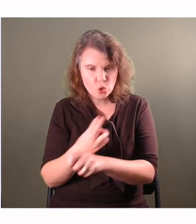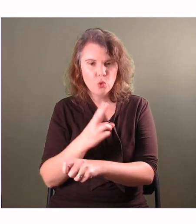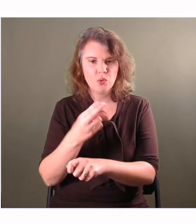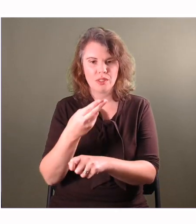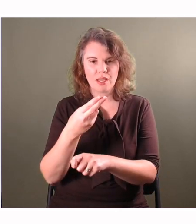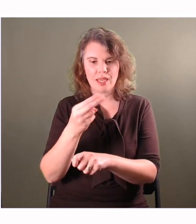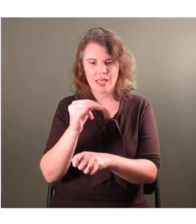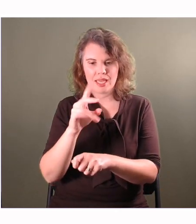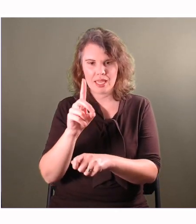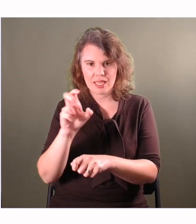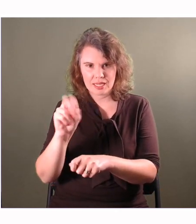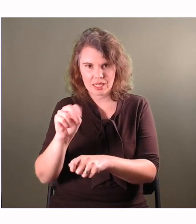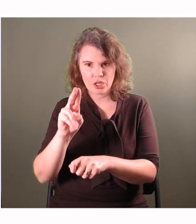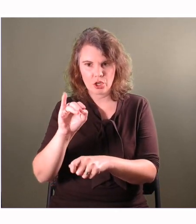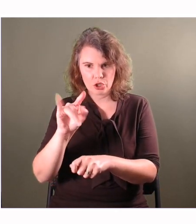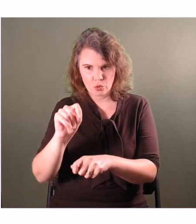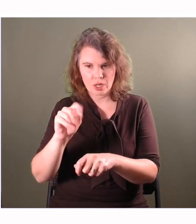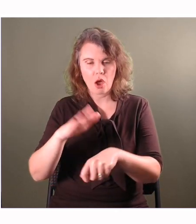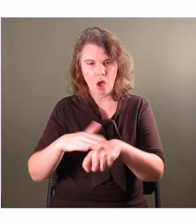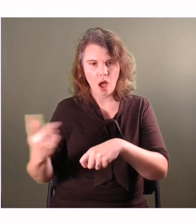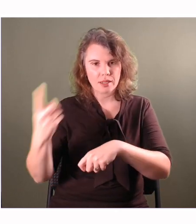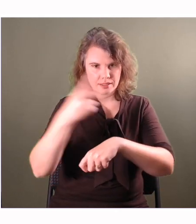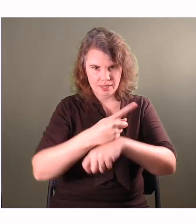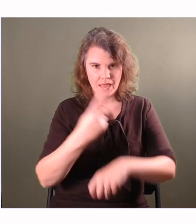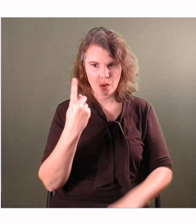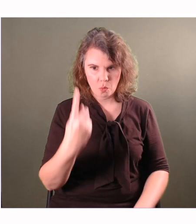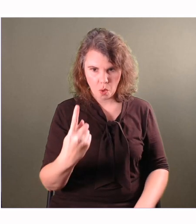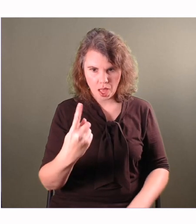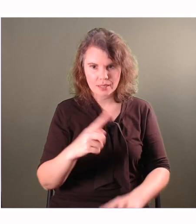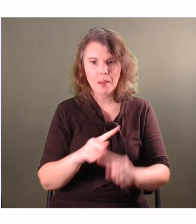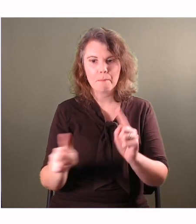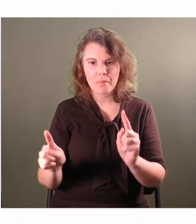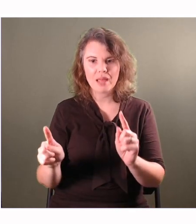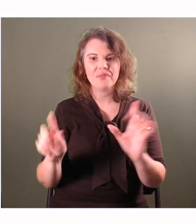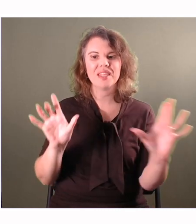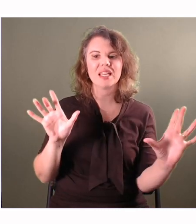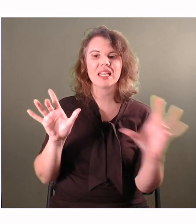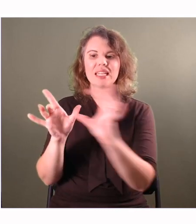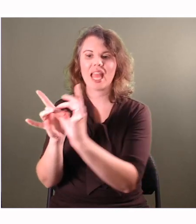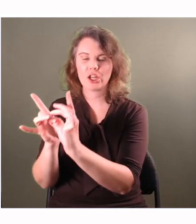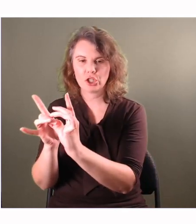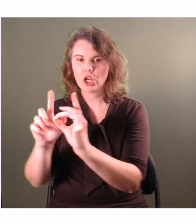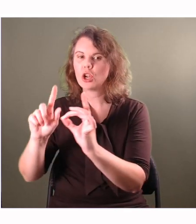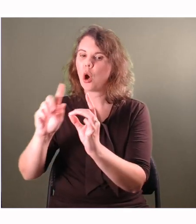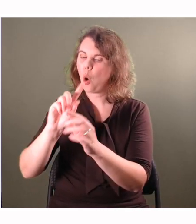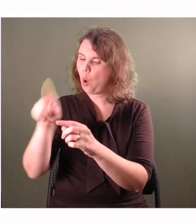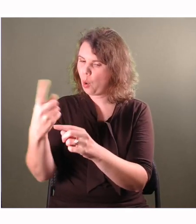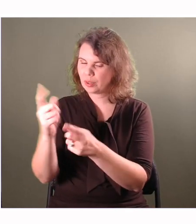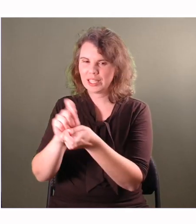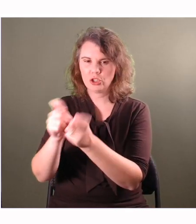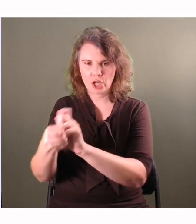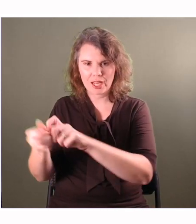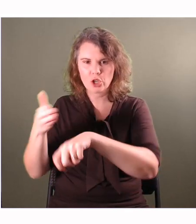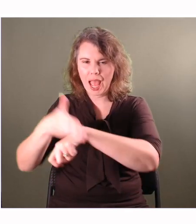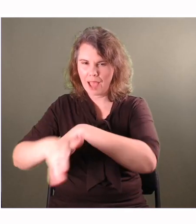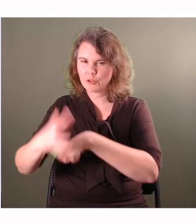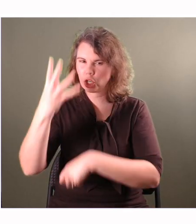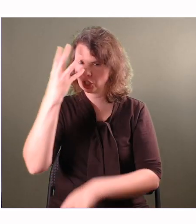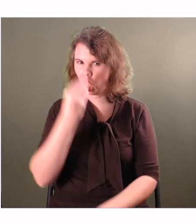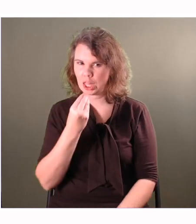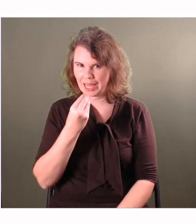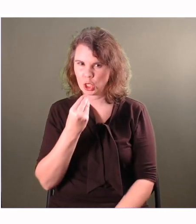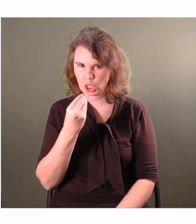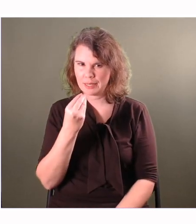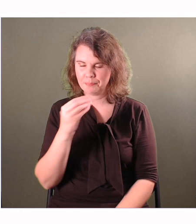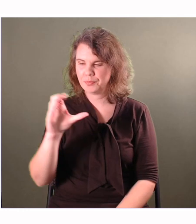but their connection strengths only change after the consolidation period. So let's look at some